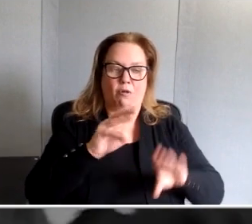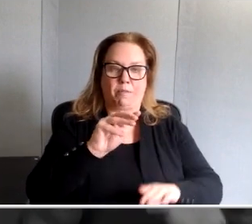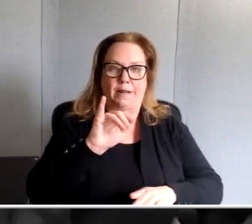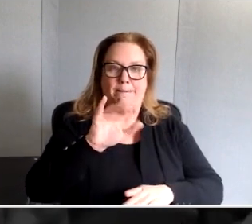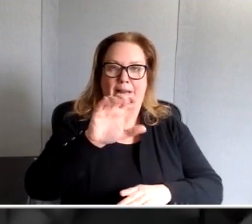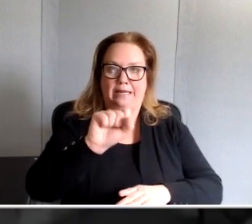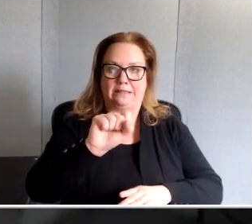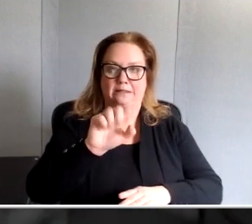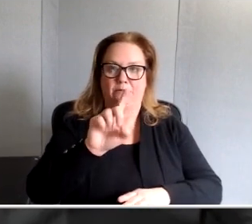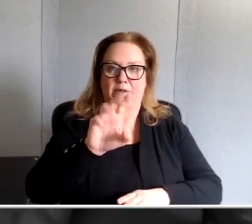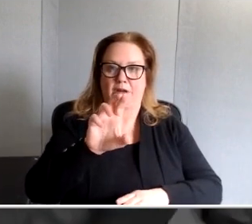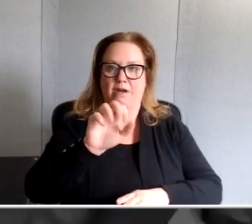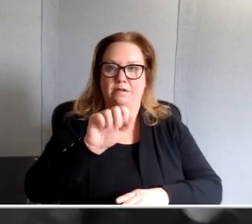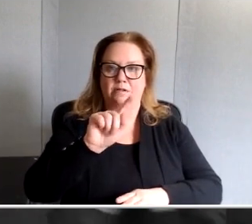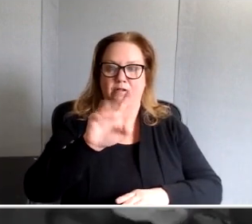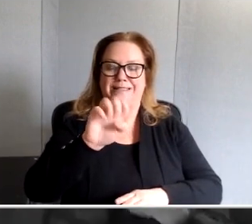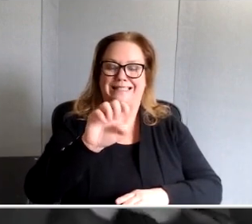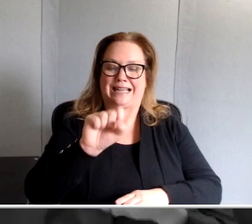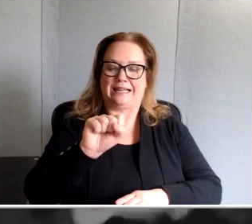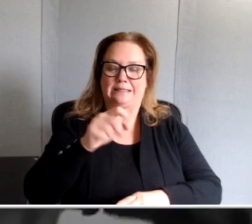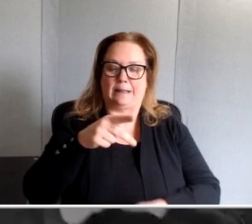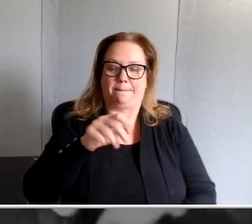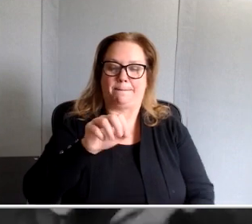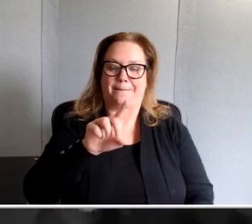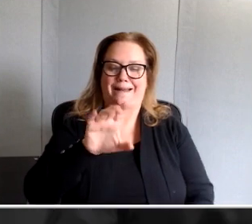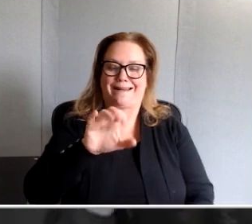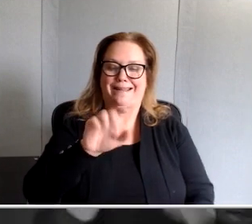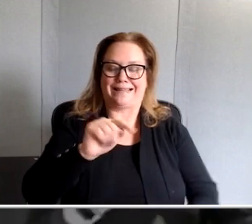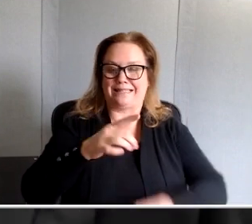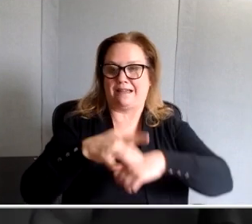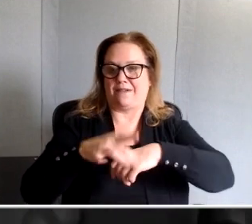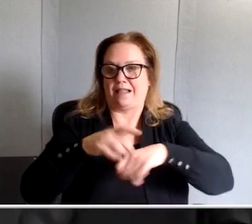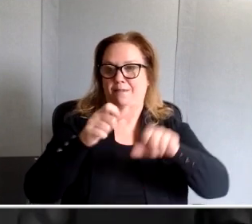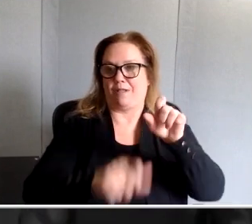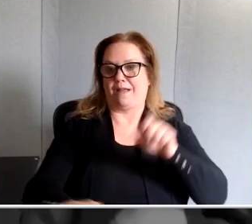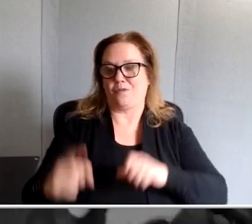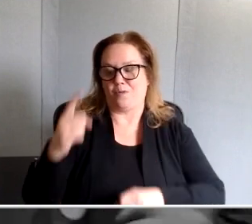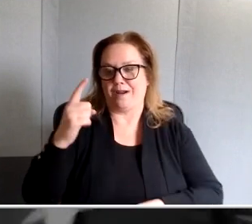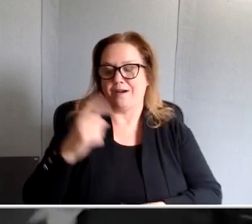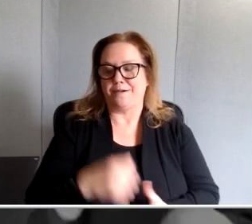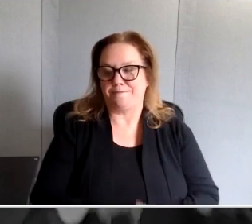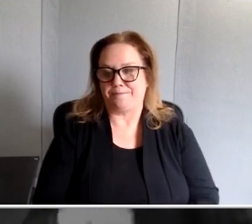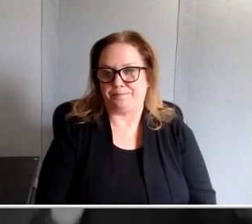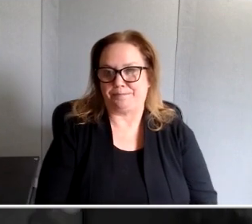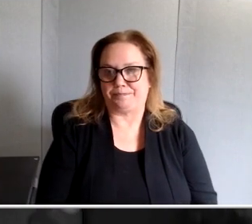podcast. Now, everywhere podcasts are available.